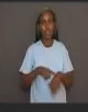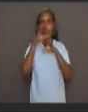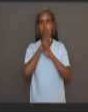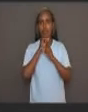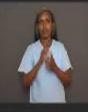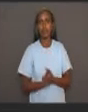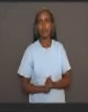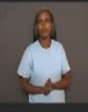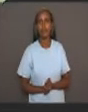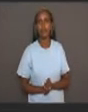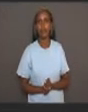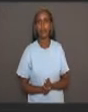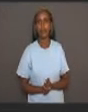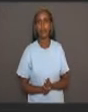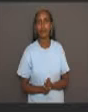Time's up.